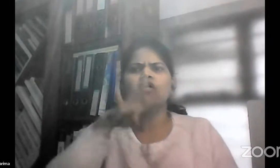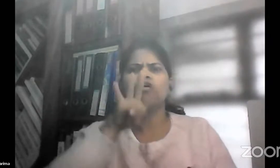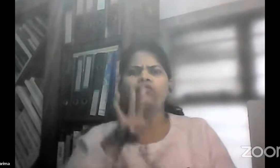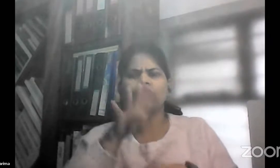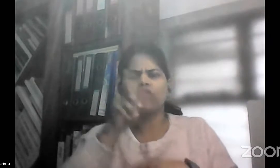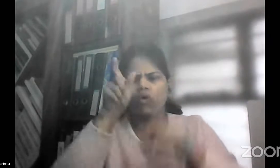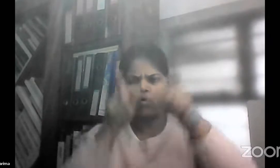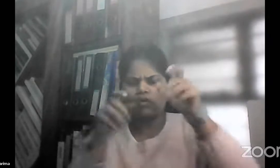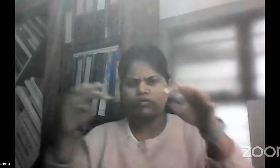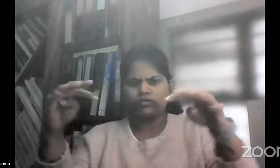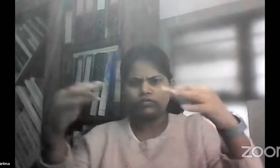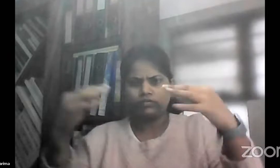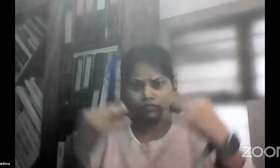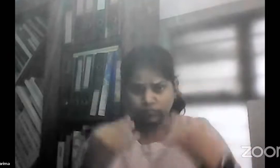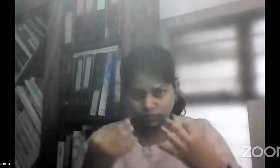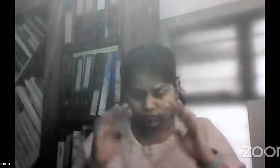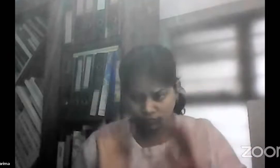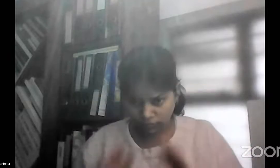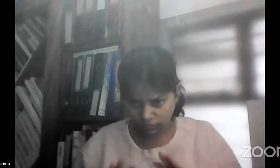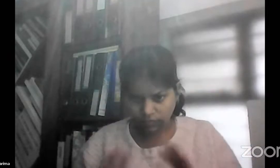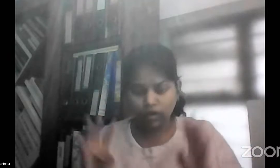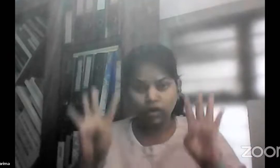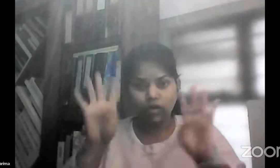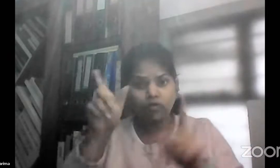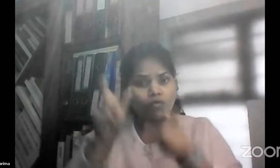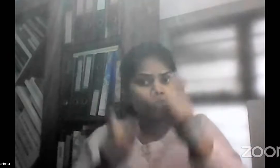all 4 are here.